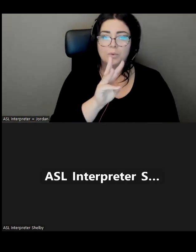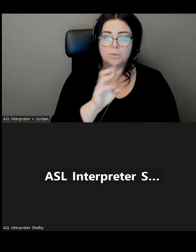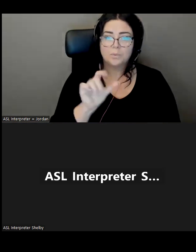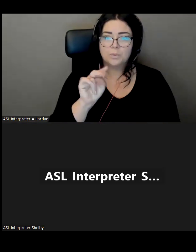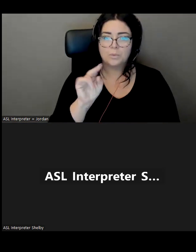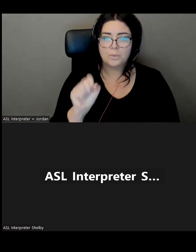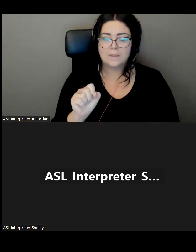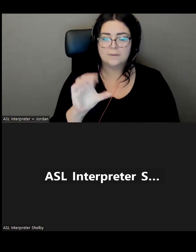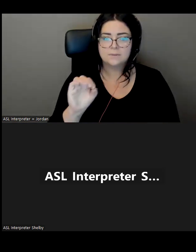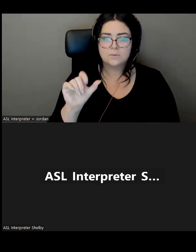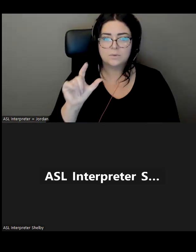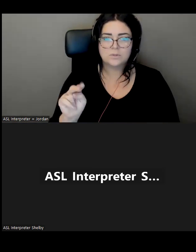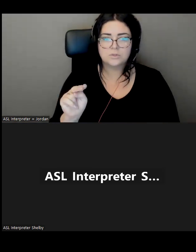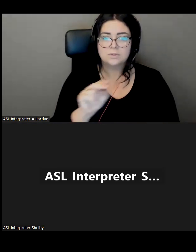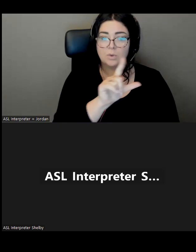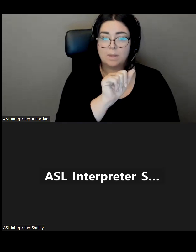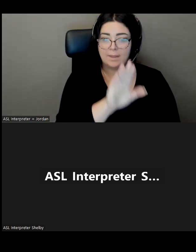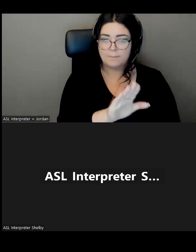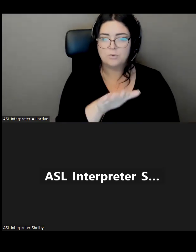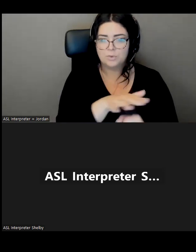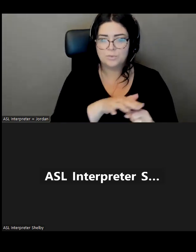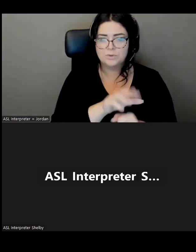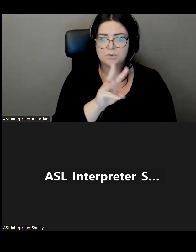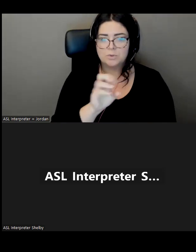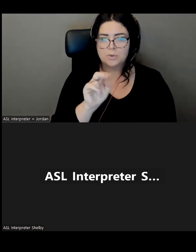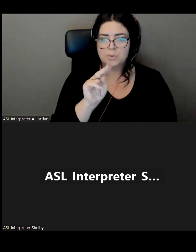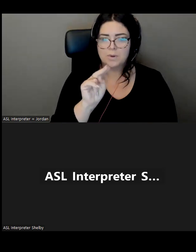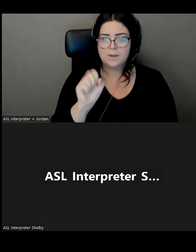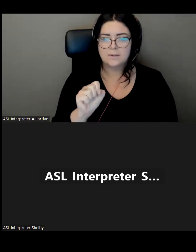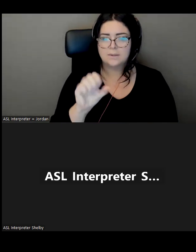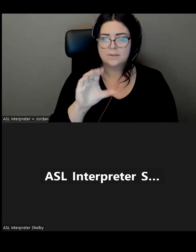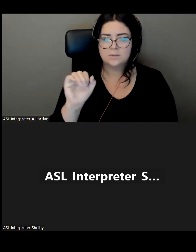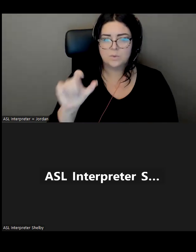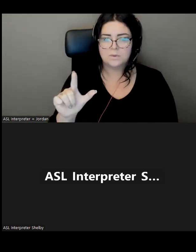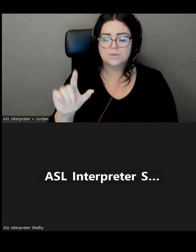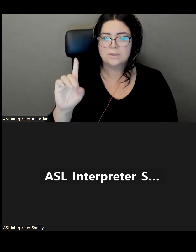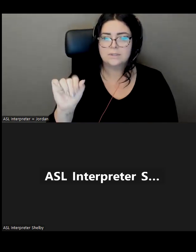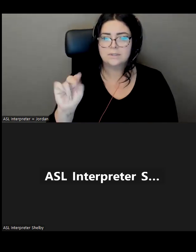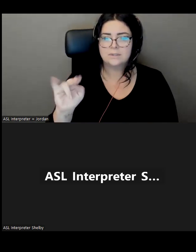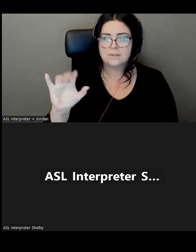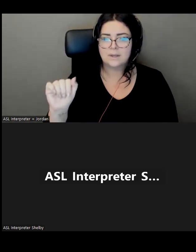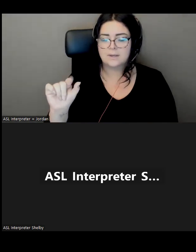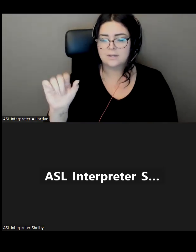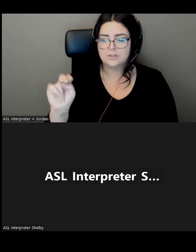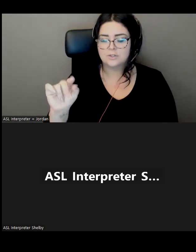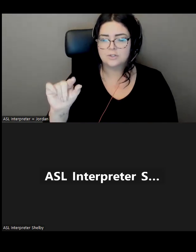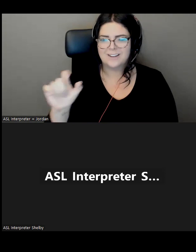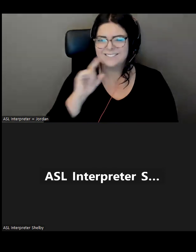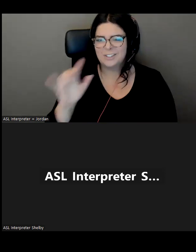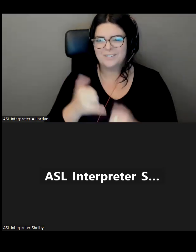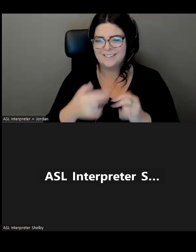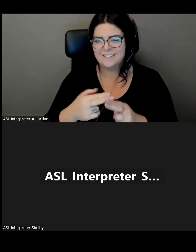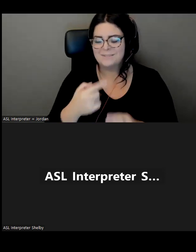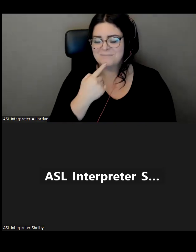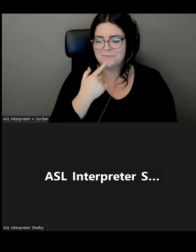Danica Genge. I know I pronounced your last name wrong, Danica, and I'm so sorry. Gend,